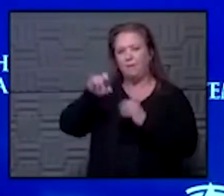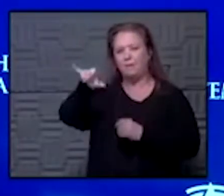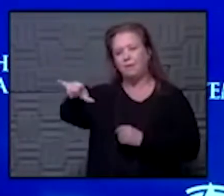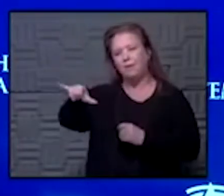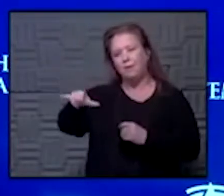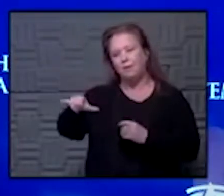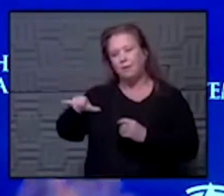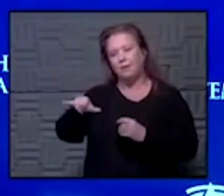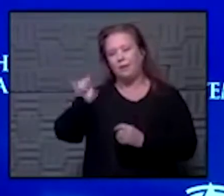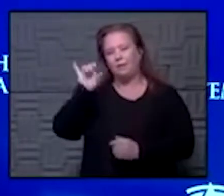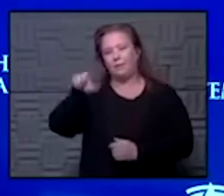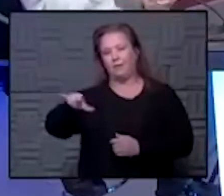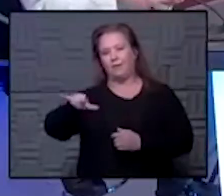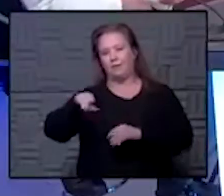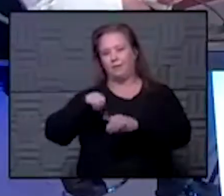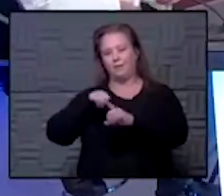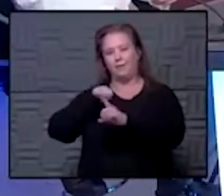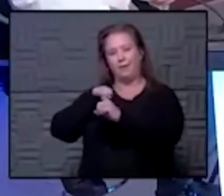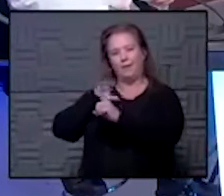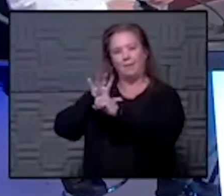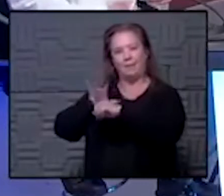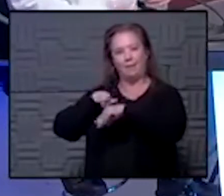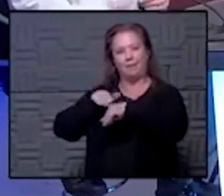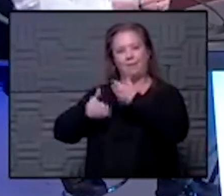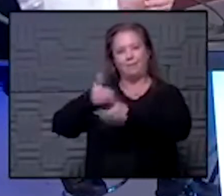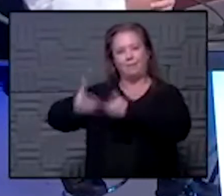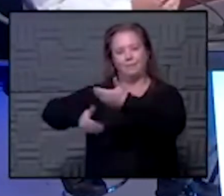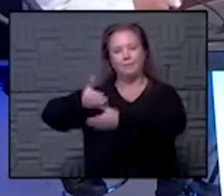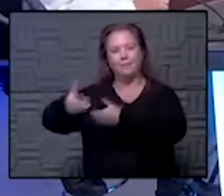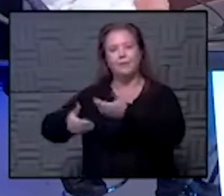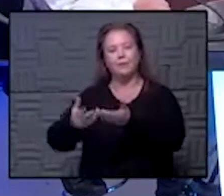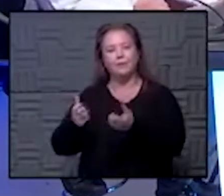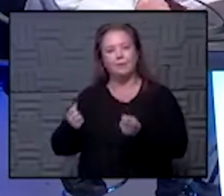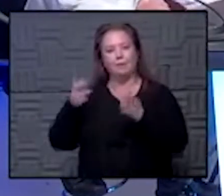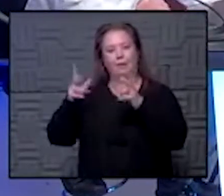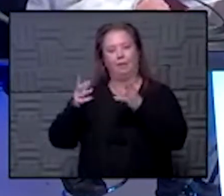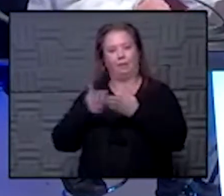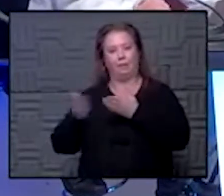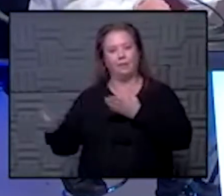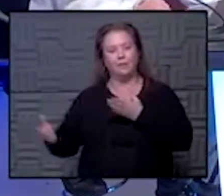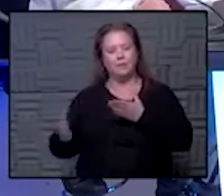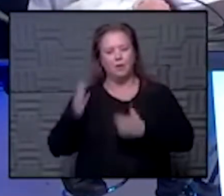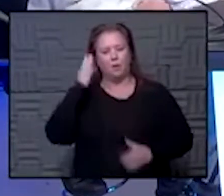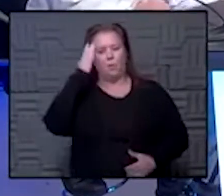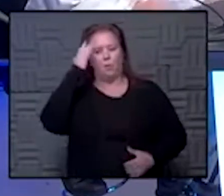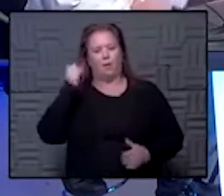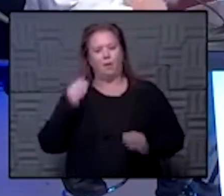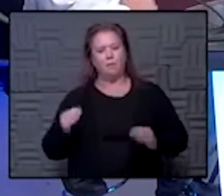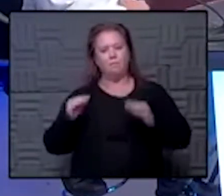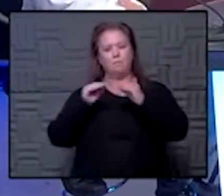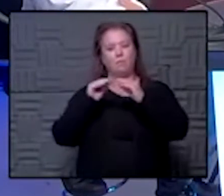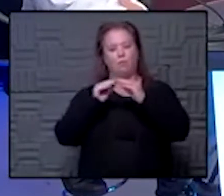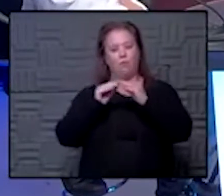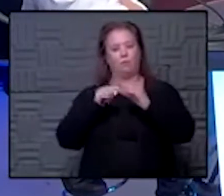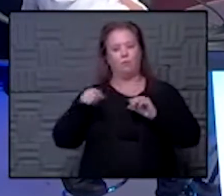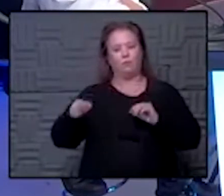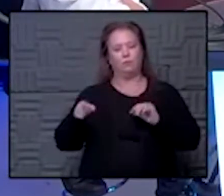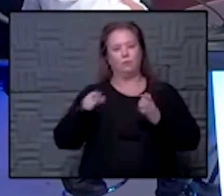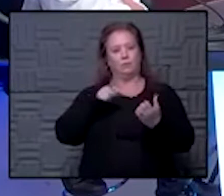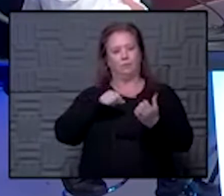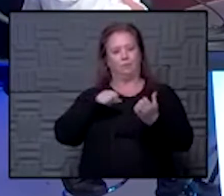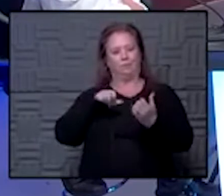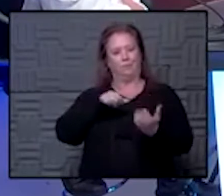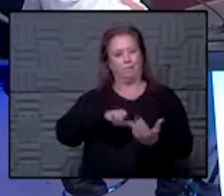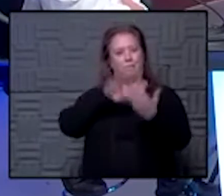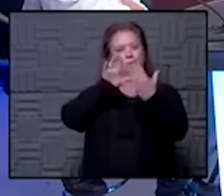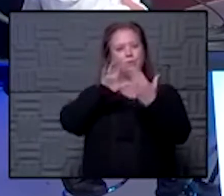because that had a trickle down or a domino effect. And why this more measured approach